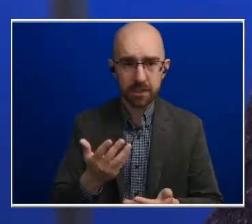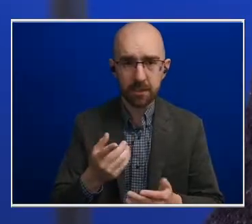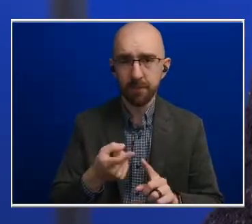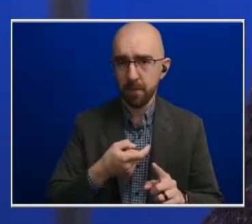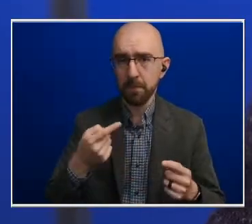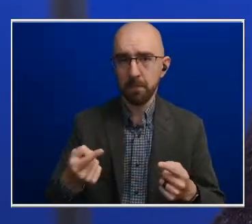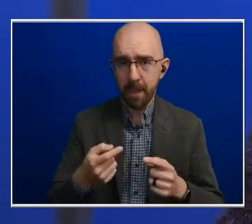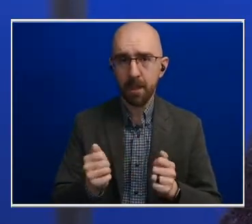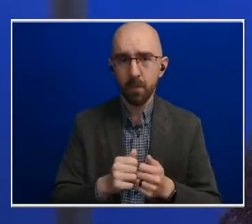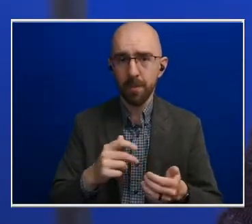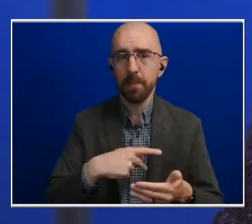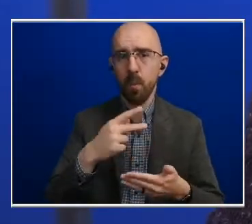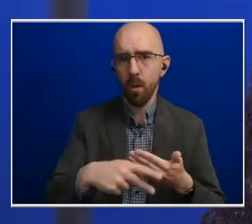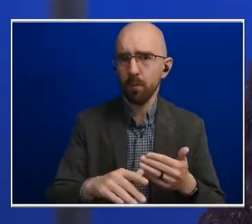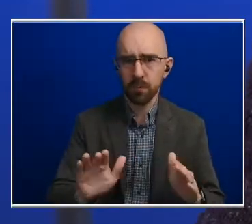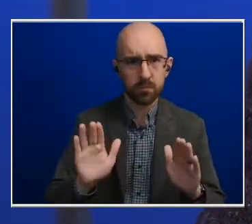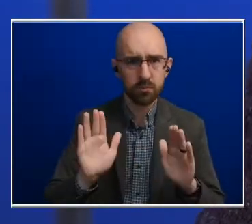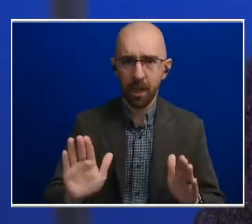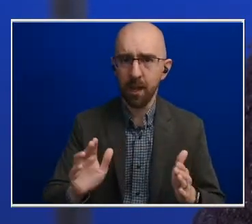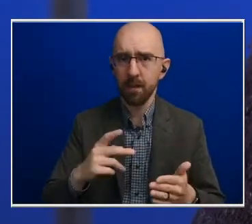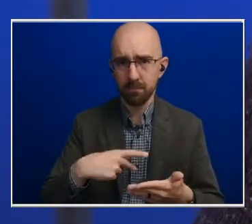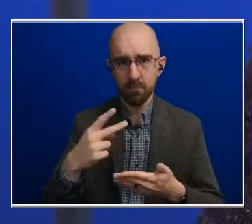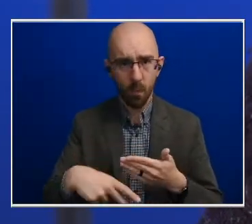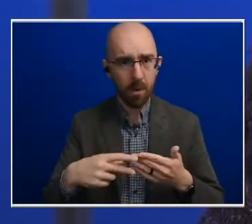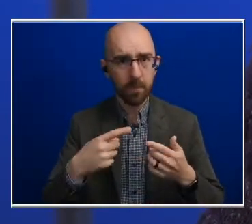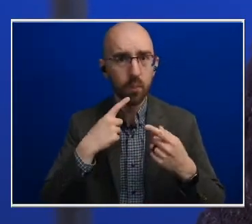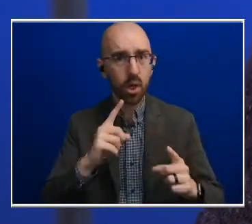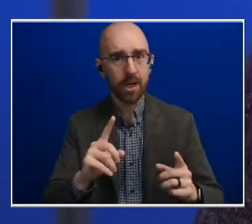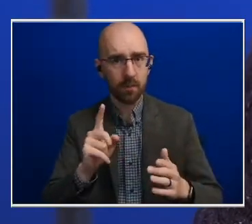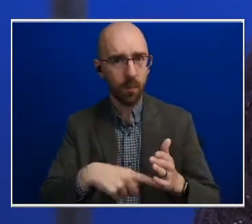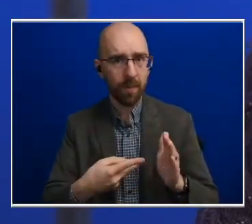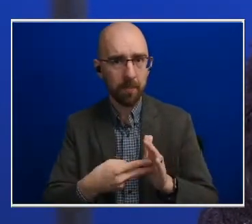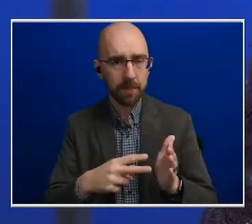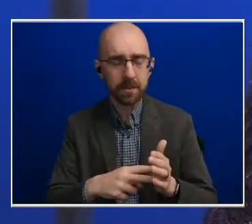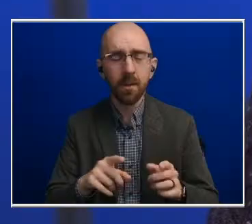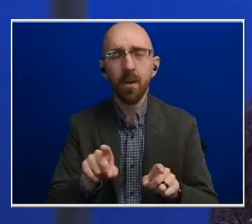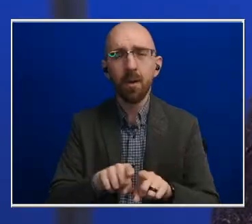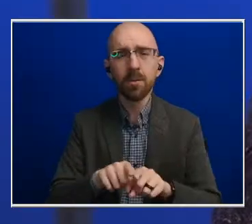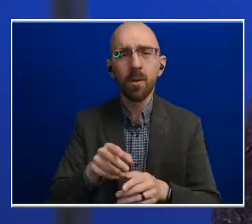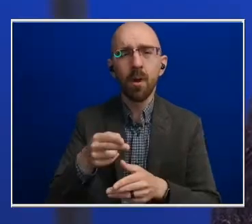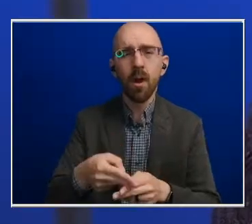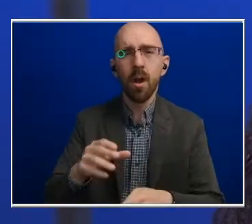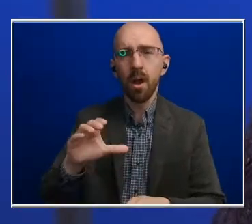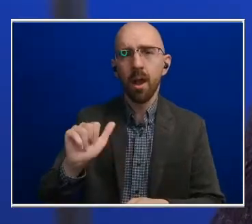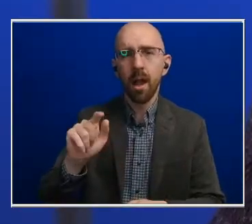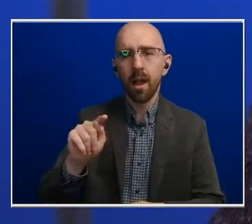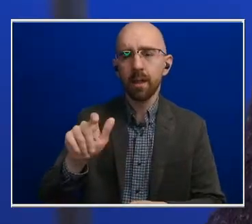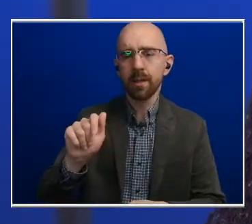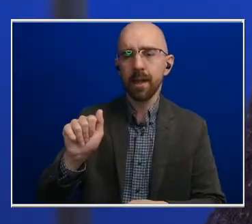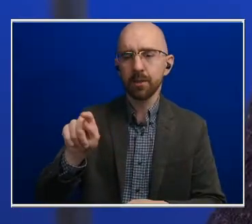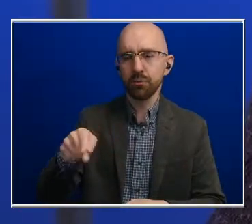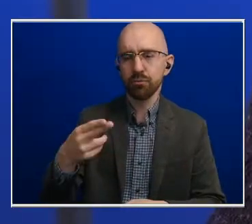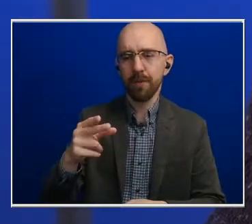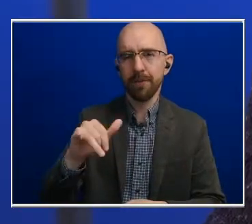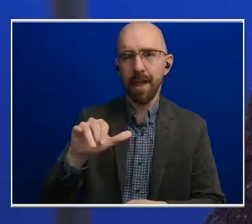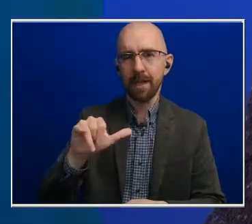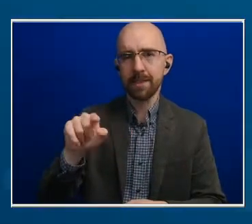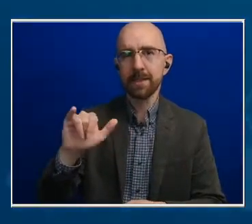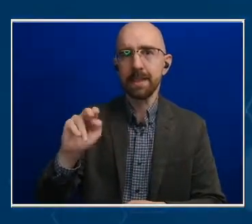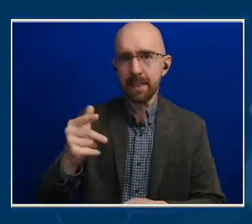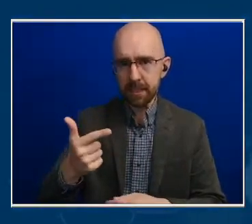was great. The program was working. And also something called catastrophizing. Catastrophizing is where